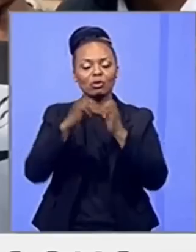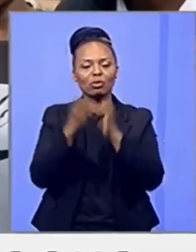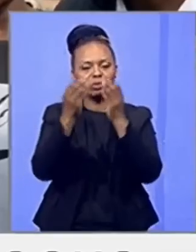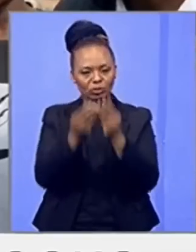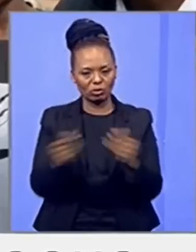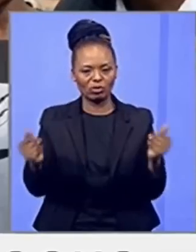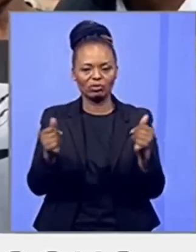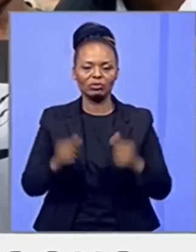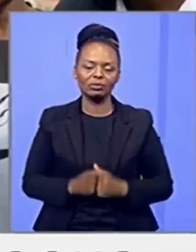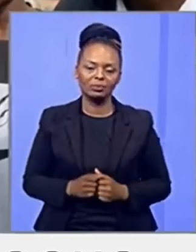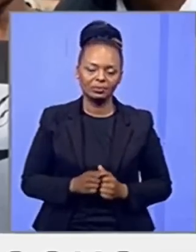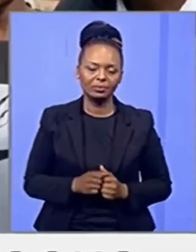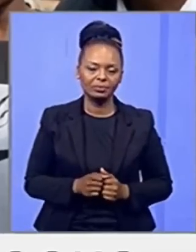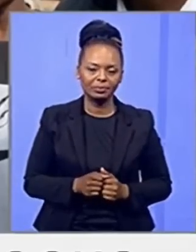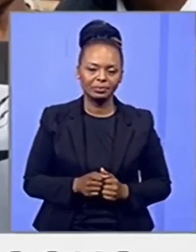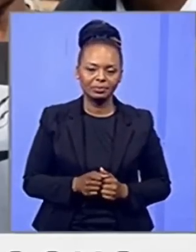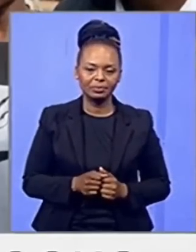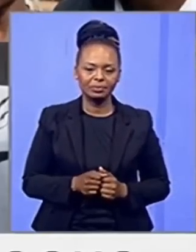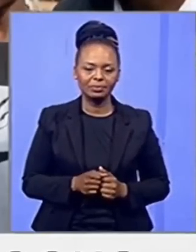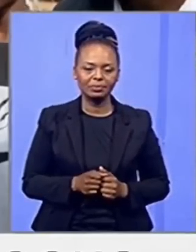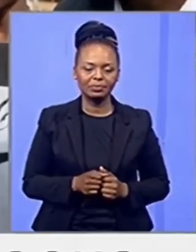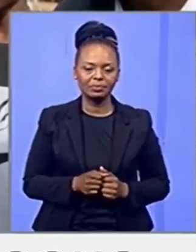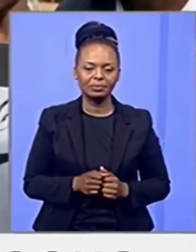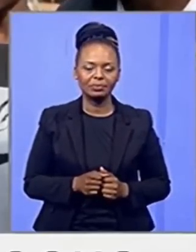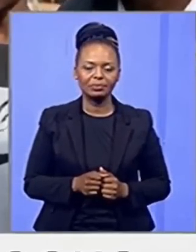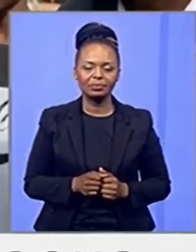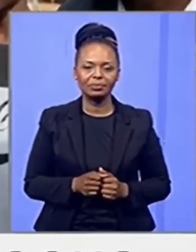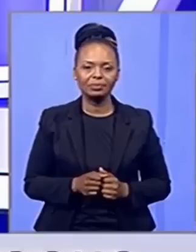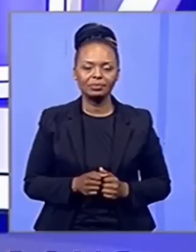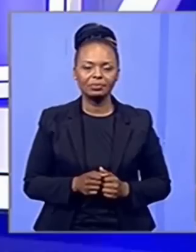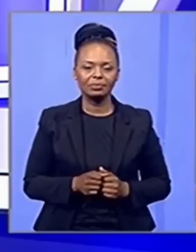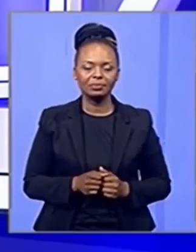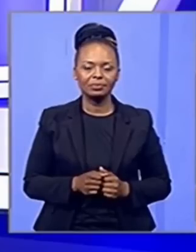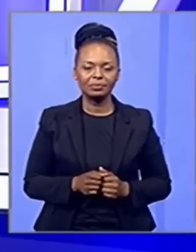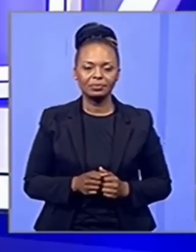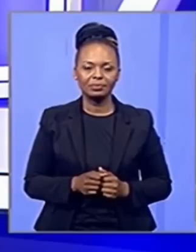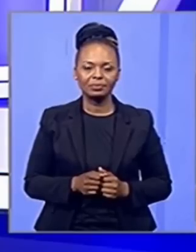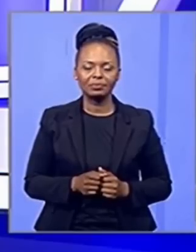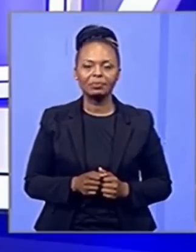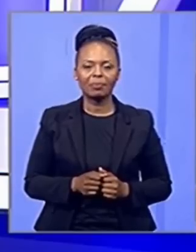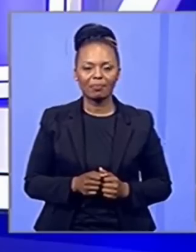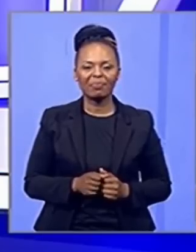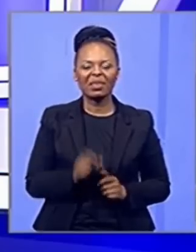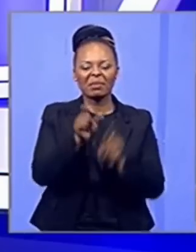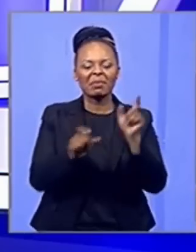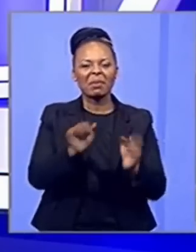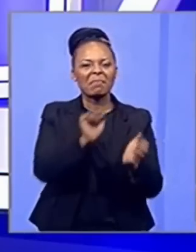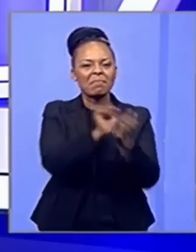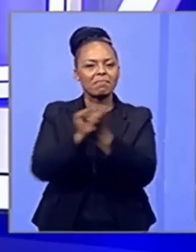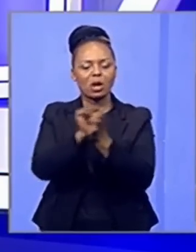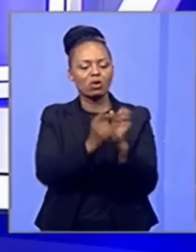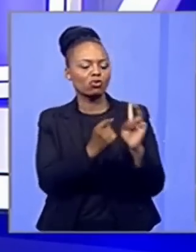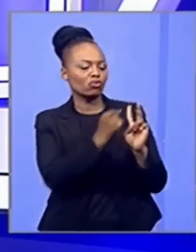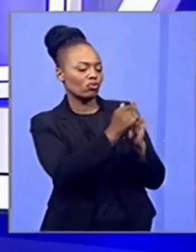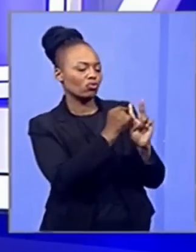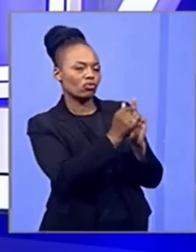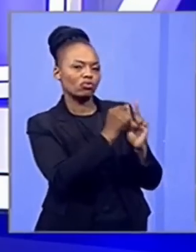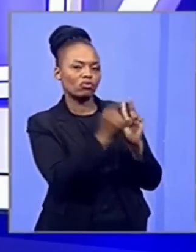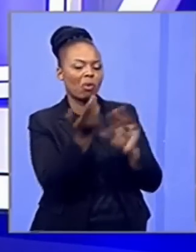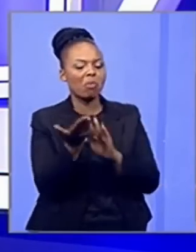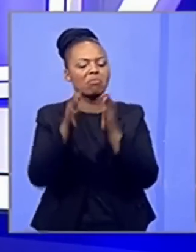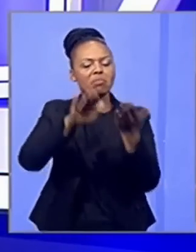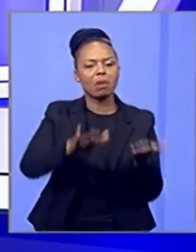Nna ke Koketšo Motau wa ditaba tša SABC Mokopane. Bagolegwa ba bangwe ba babedi ba hlokagetše